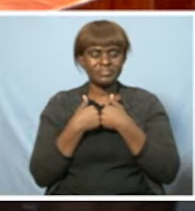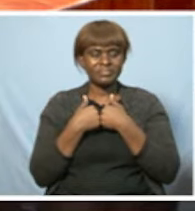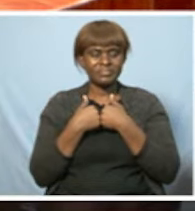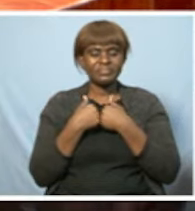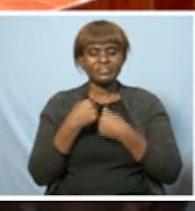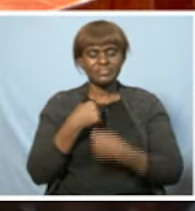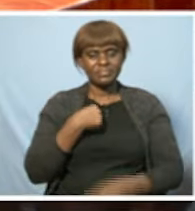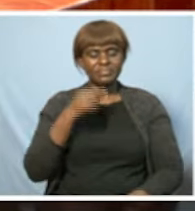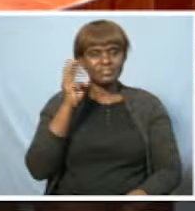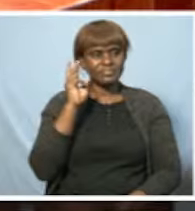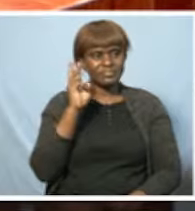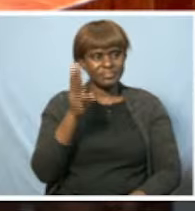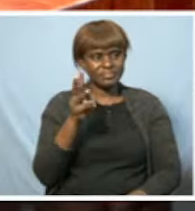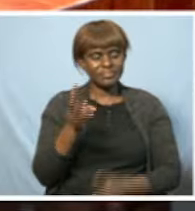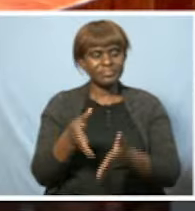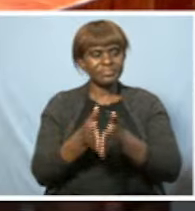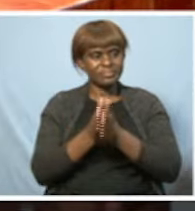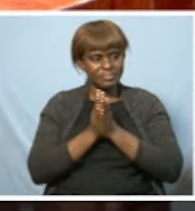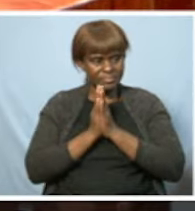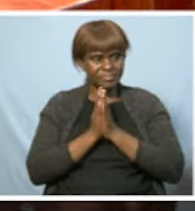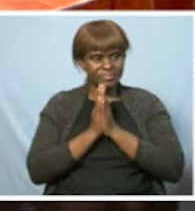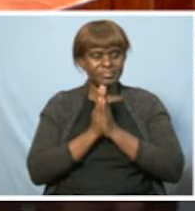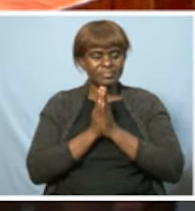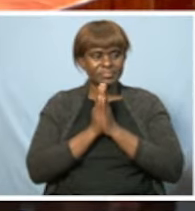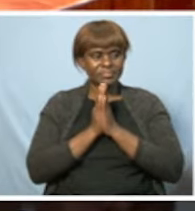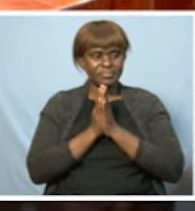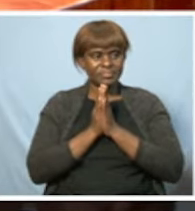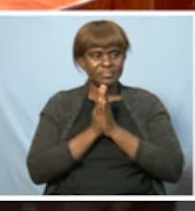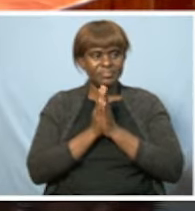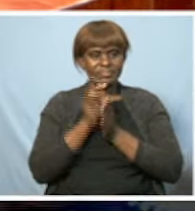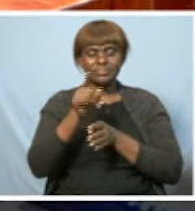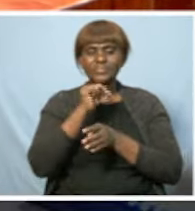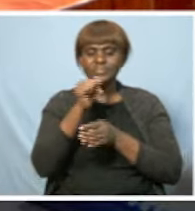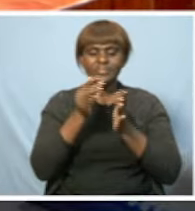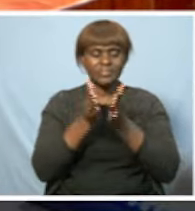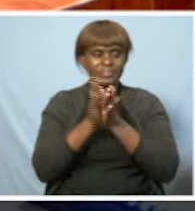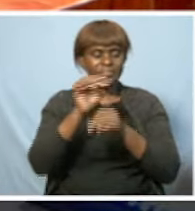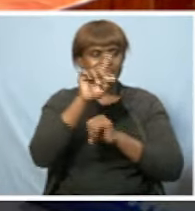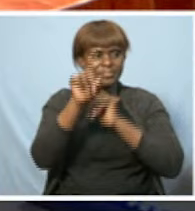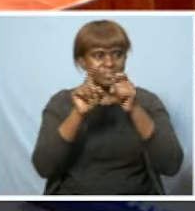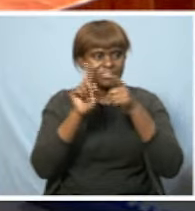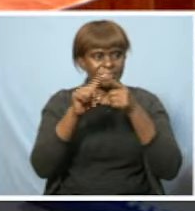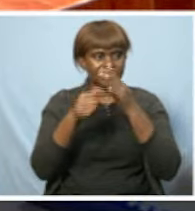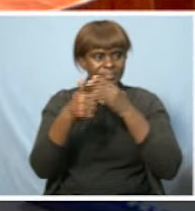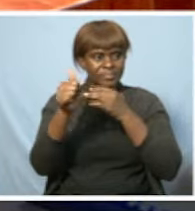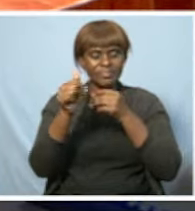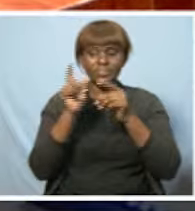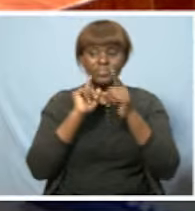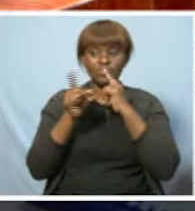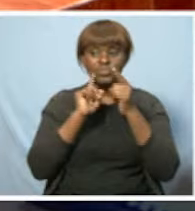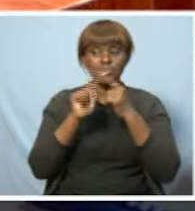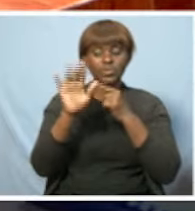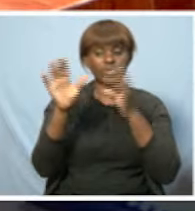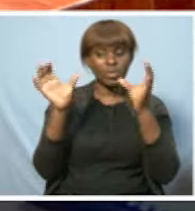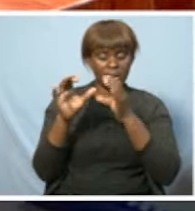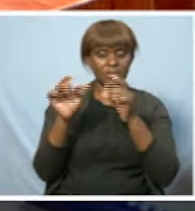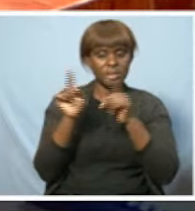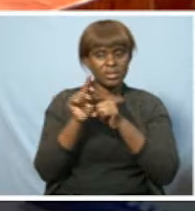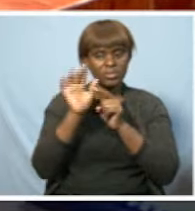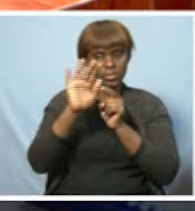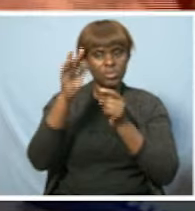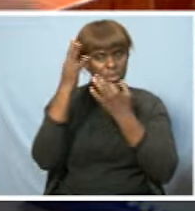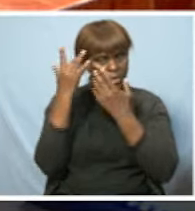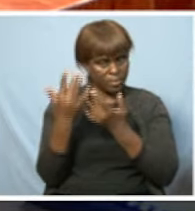I'll ask you not to ask a question, but you speak to your council and your